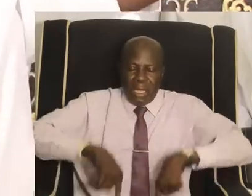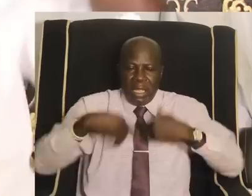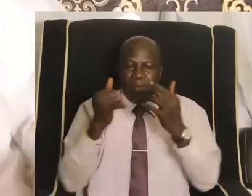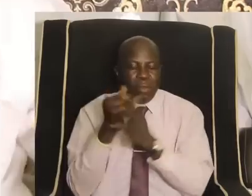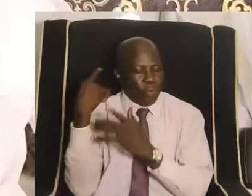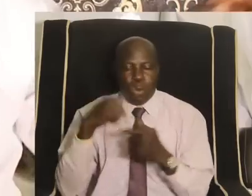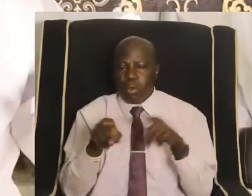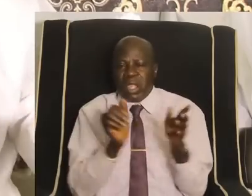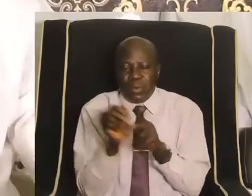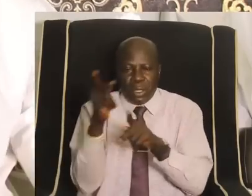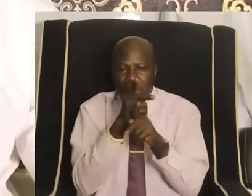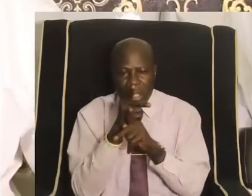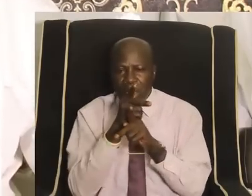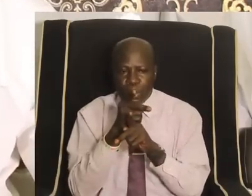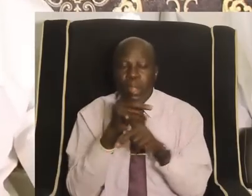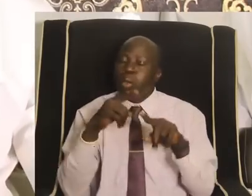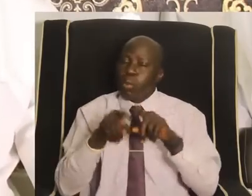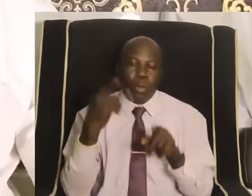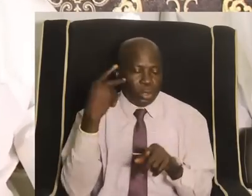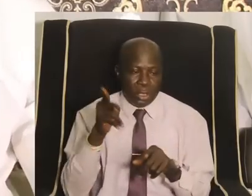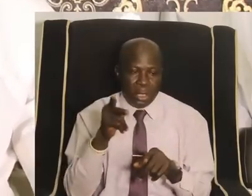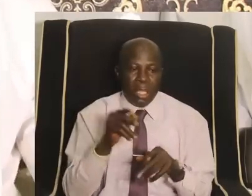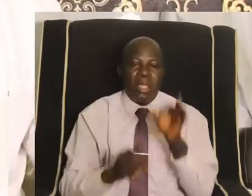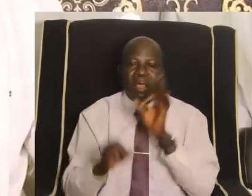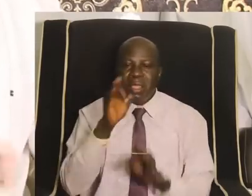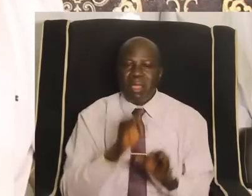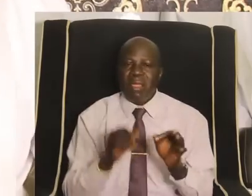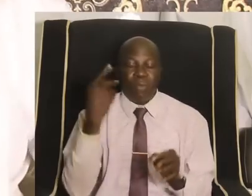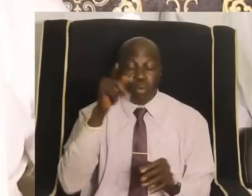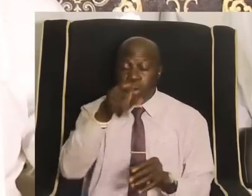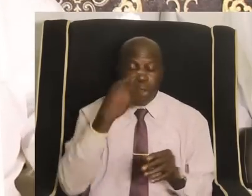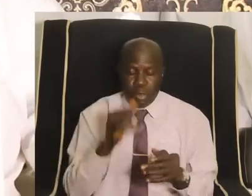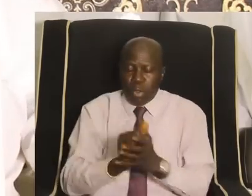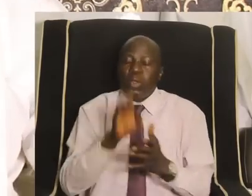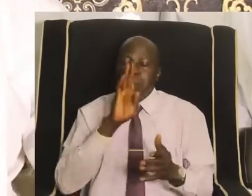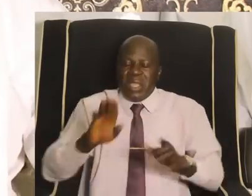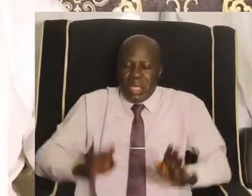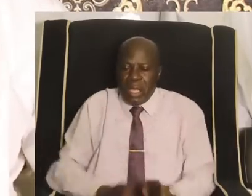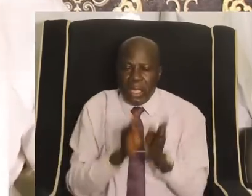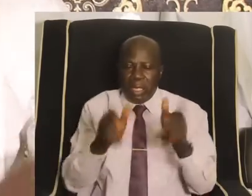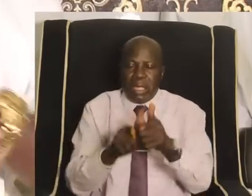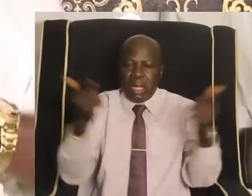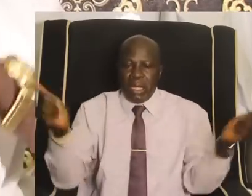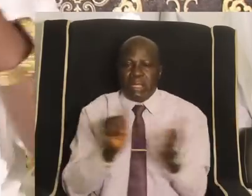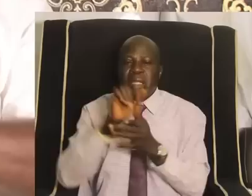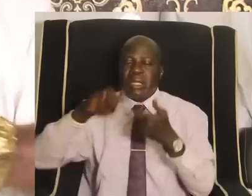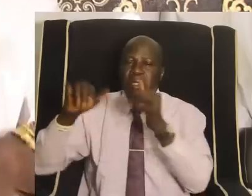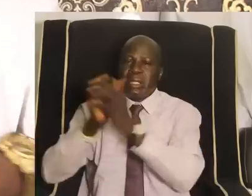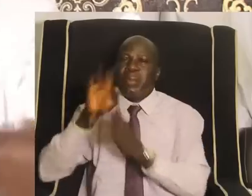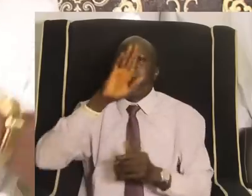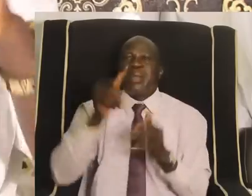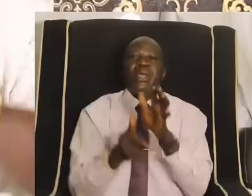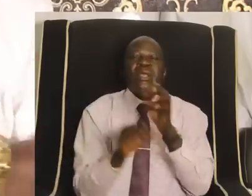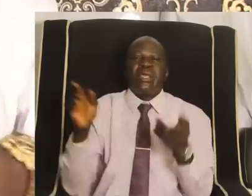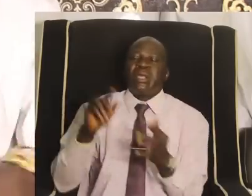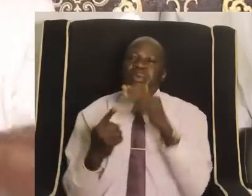concubine. In answer, instead of that, he would have concubine. He said that's the reason why he kept the covenant.